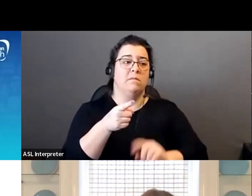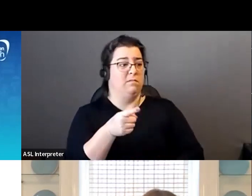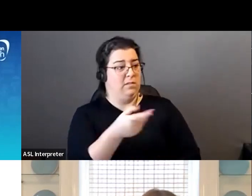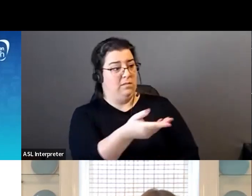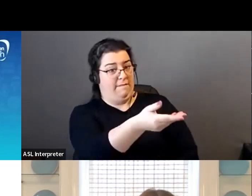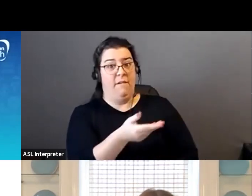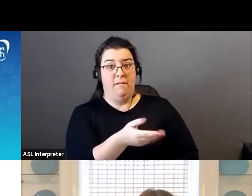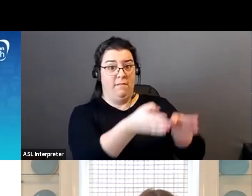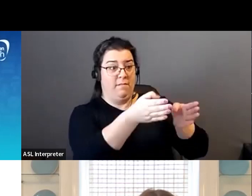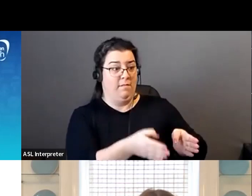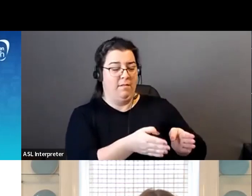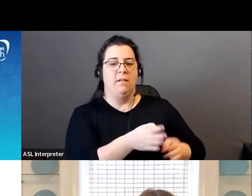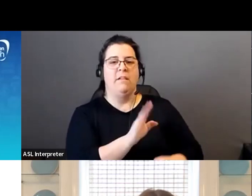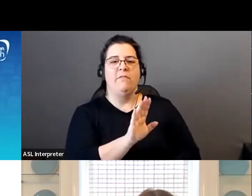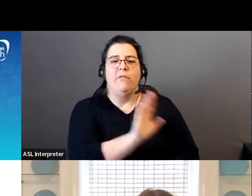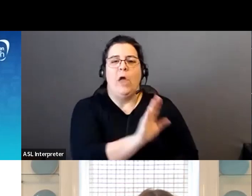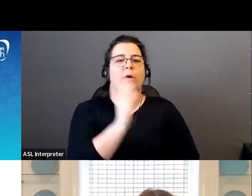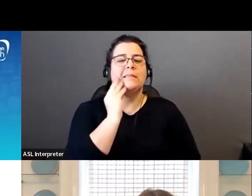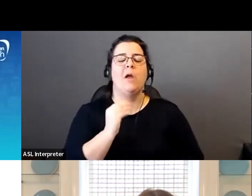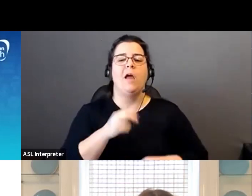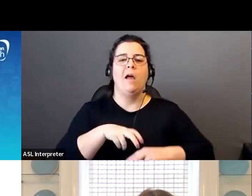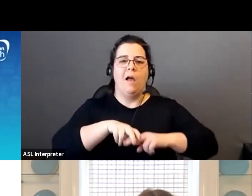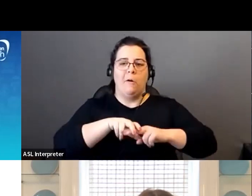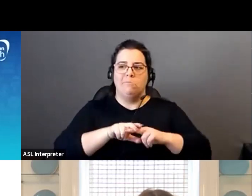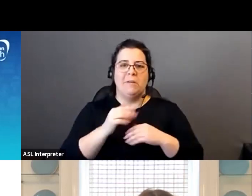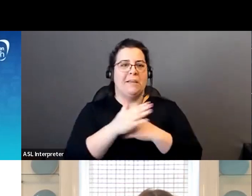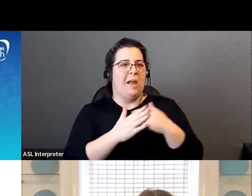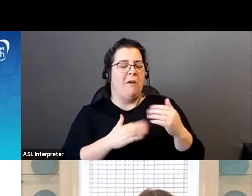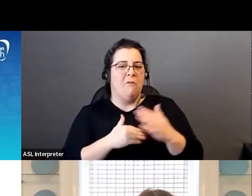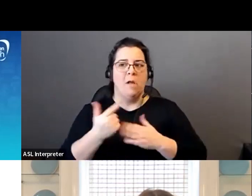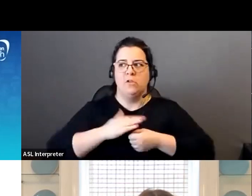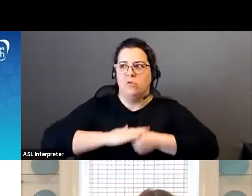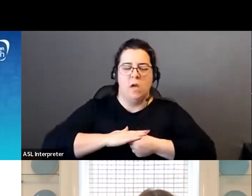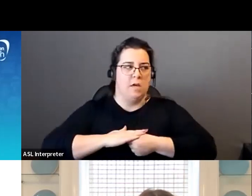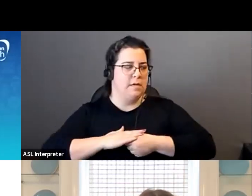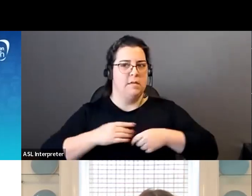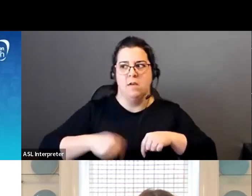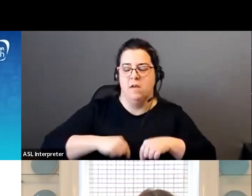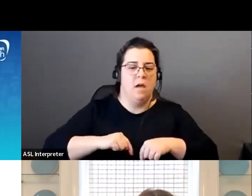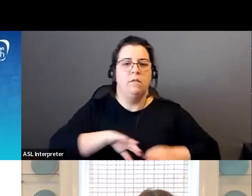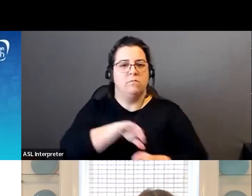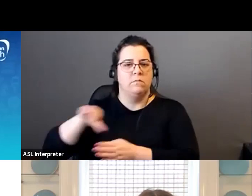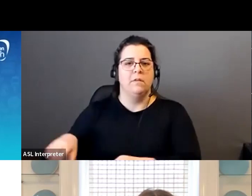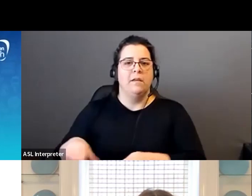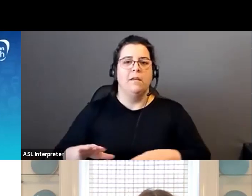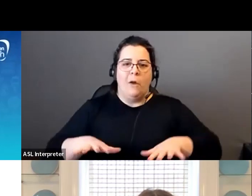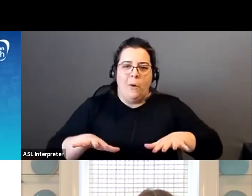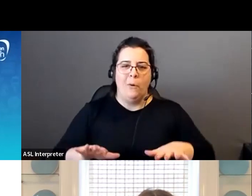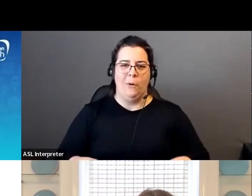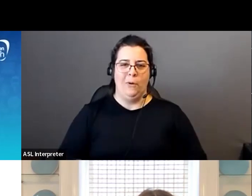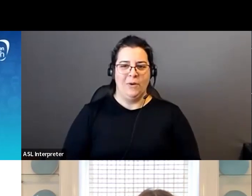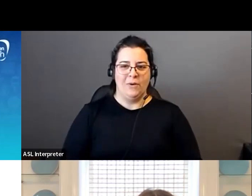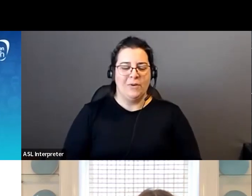experience as possible. Because if they have a good experience, who are they gonna? You know what they're gonna do? They'll probably tell other people. They'll